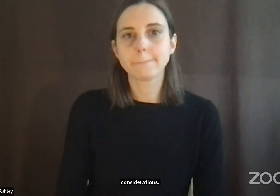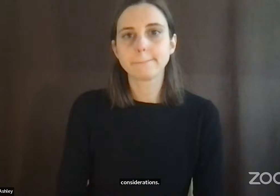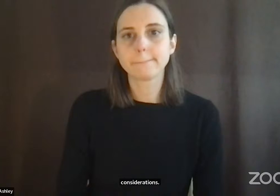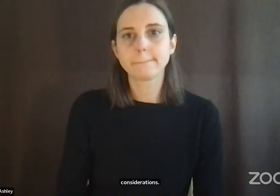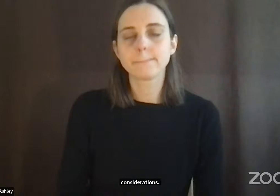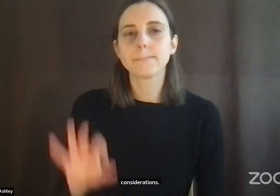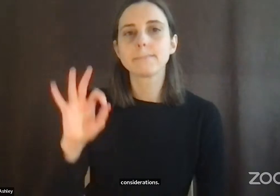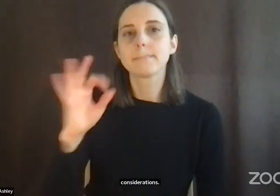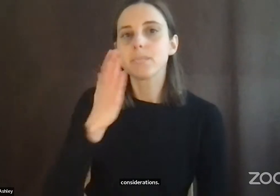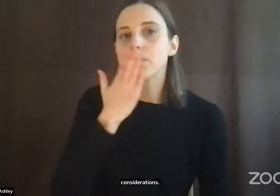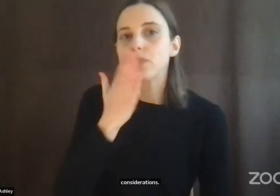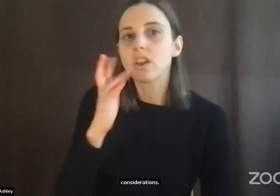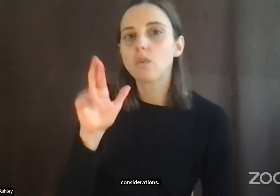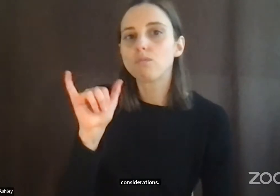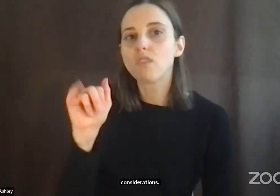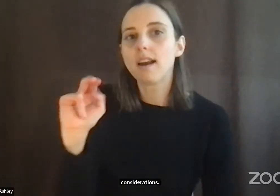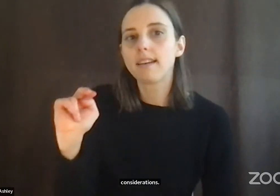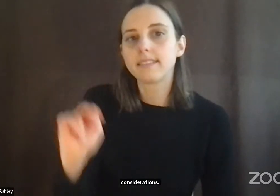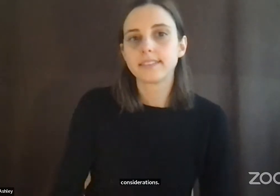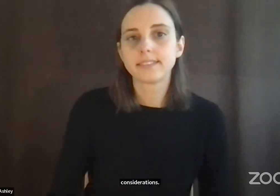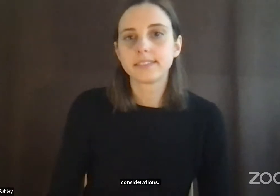Thank you, Ryan.